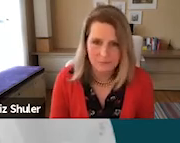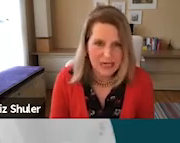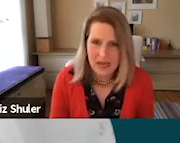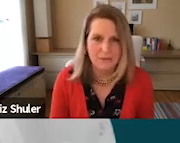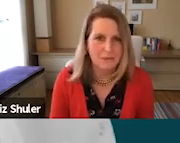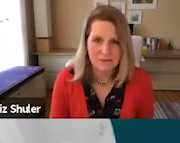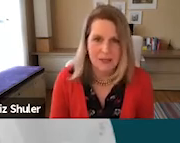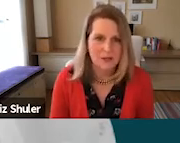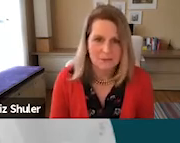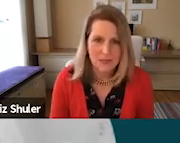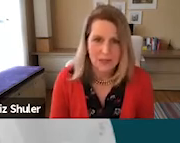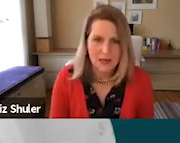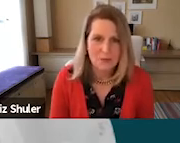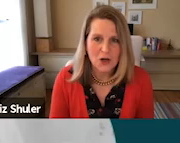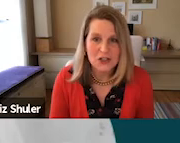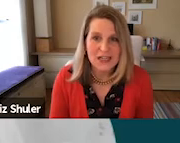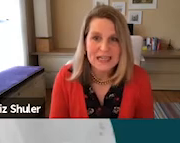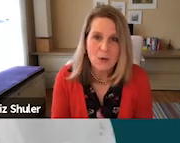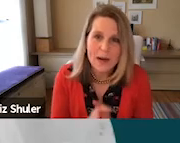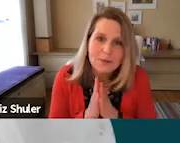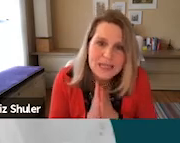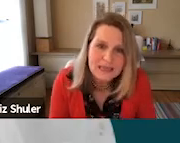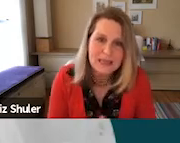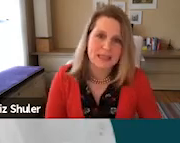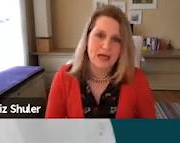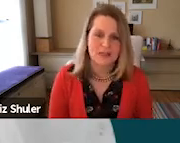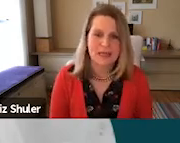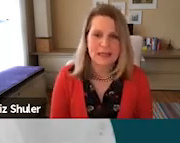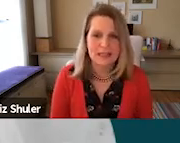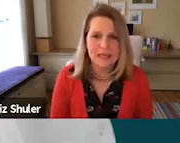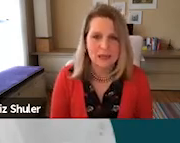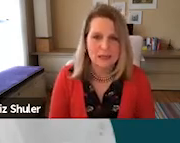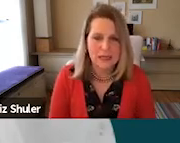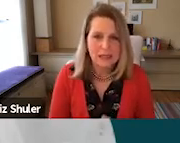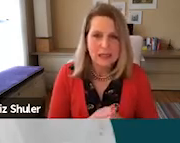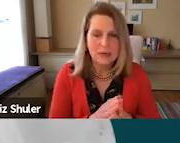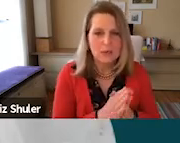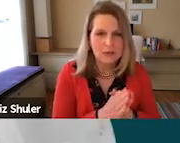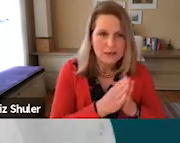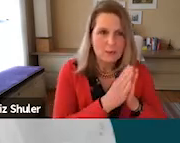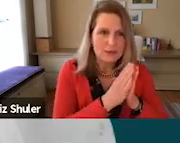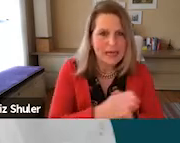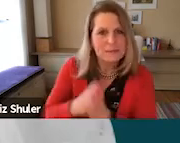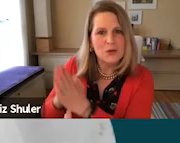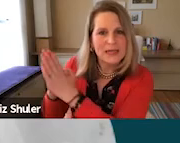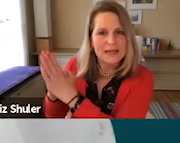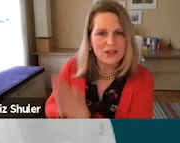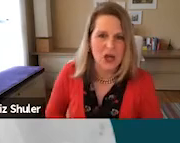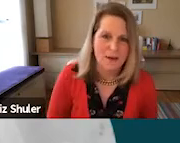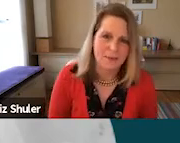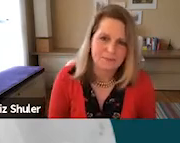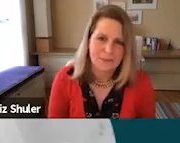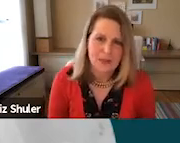level, in every field. And workers are going to need a way to protect themselves and get the skills that will take them to the